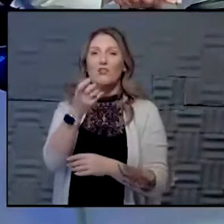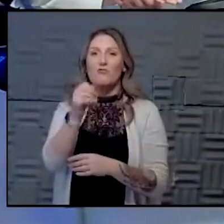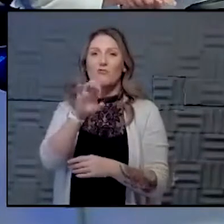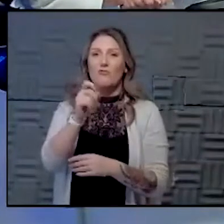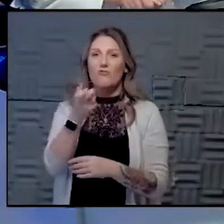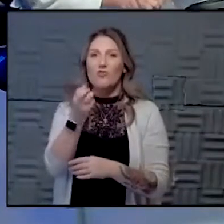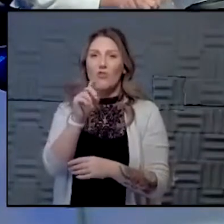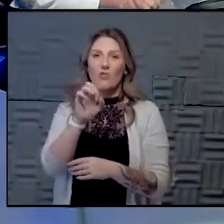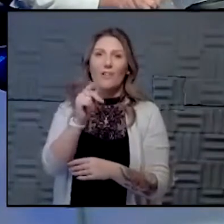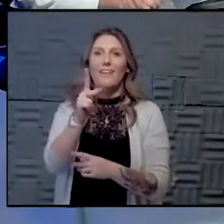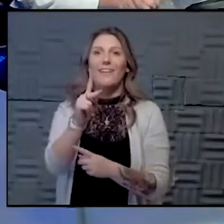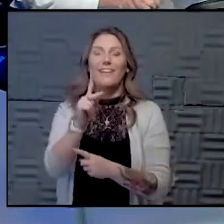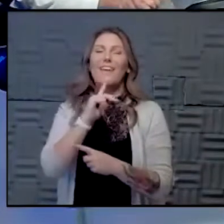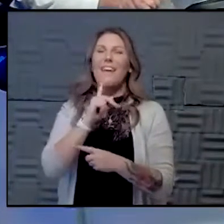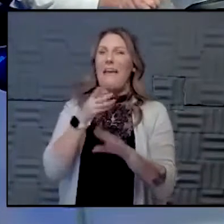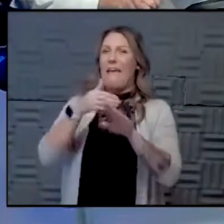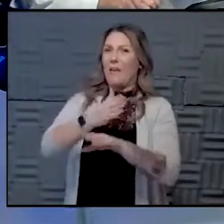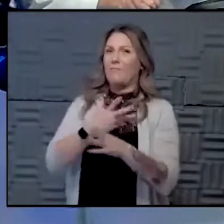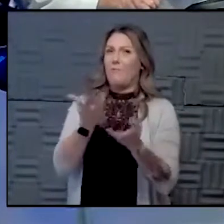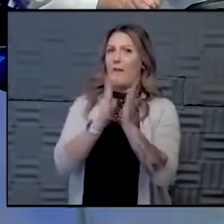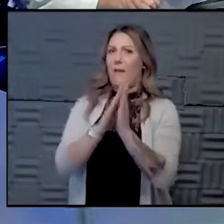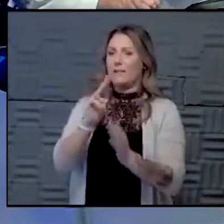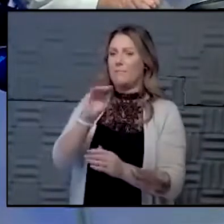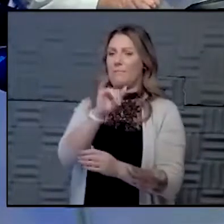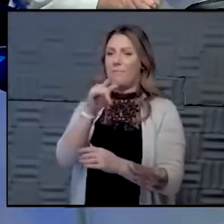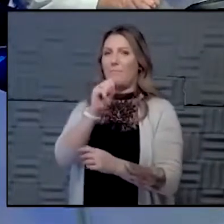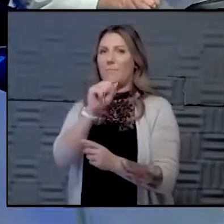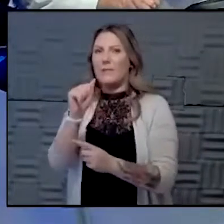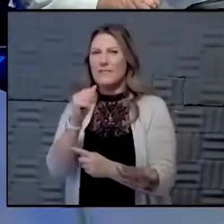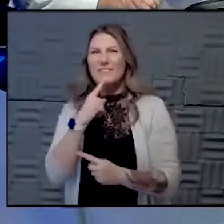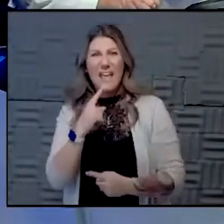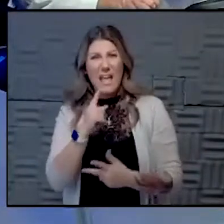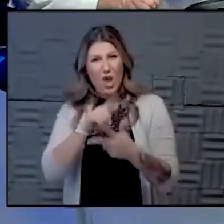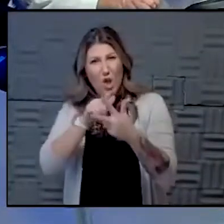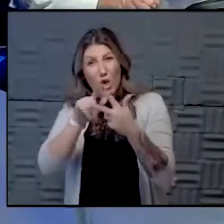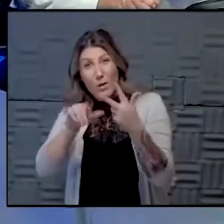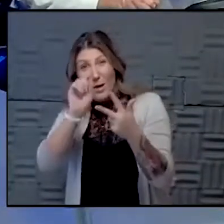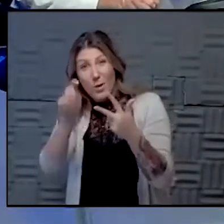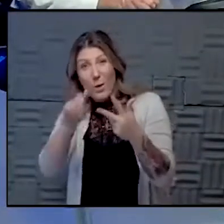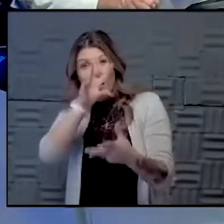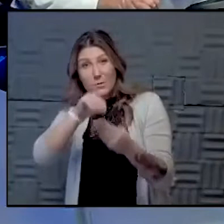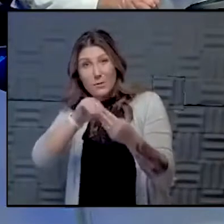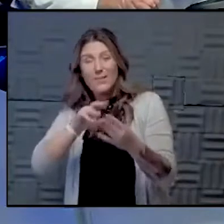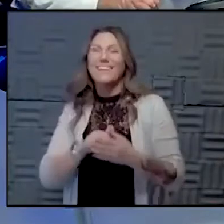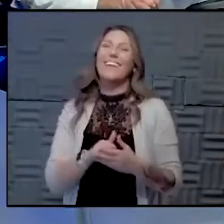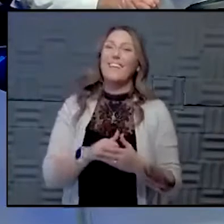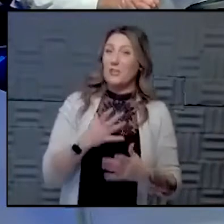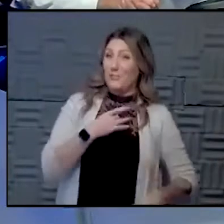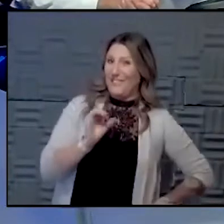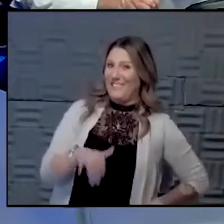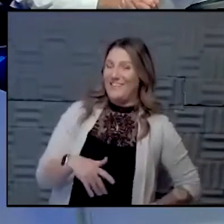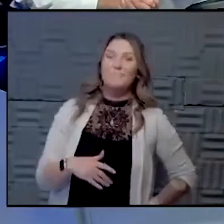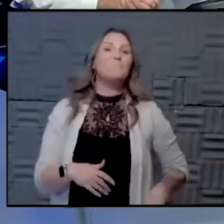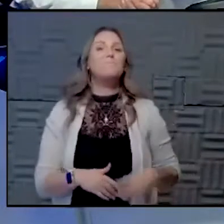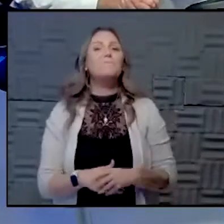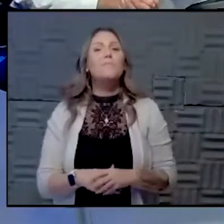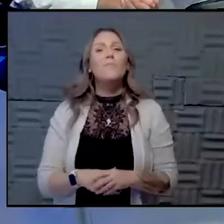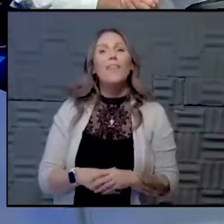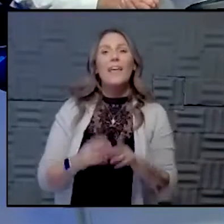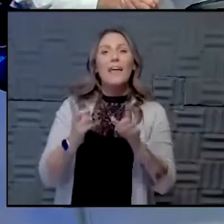I ask you what Melissa wants to know, which is... That's 3 questions. You It really did is. 3 questions. Didn't you like how I squeezed that in? Yeah, that was really good. Is